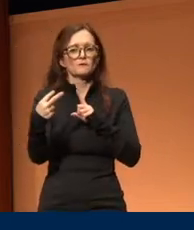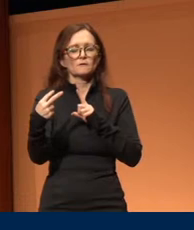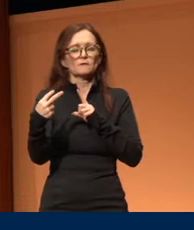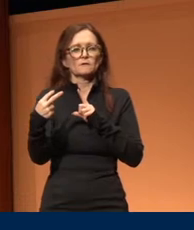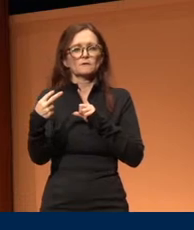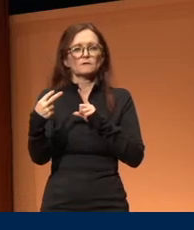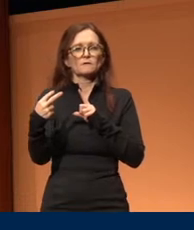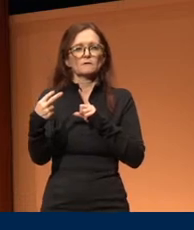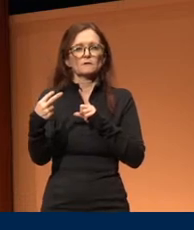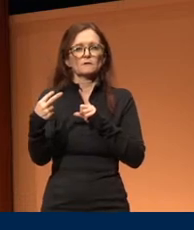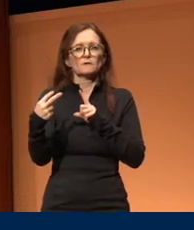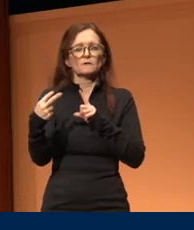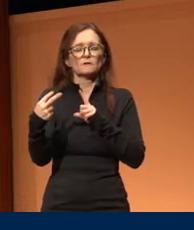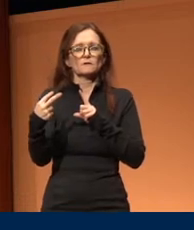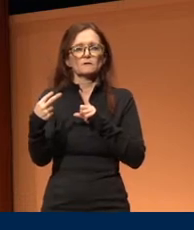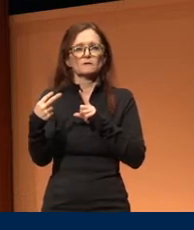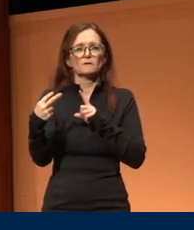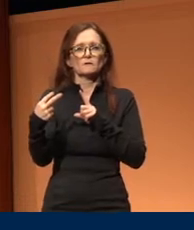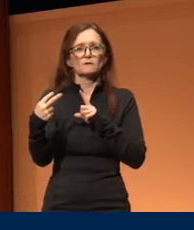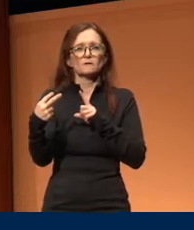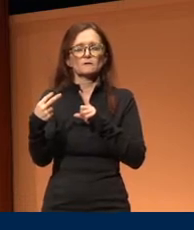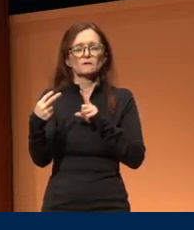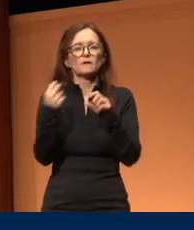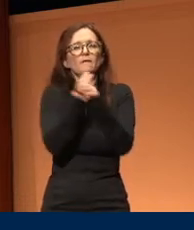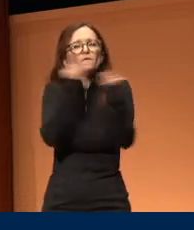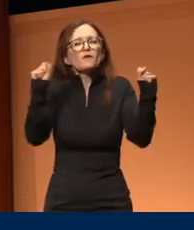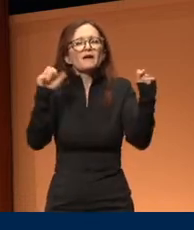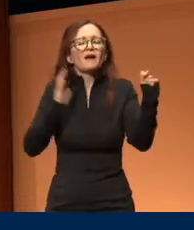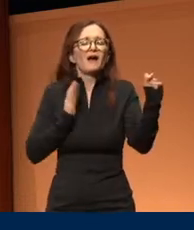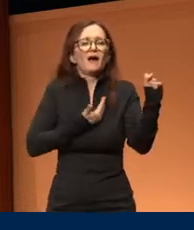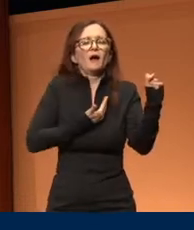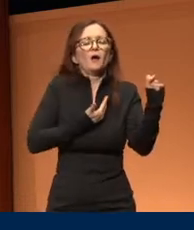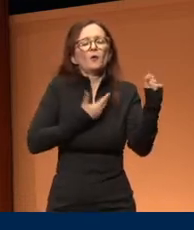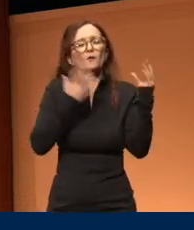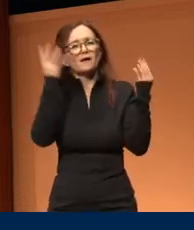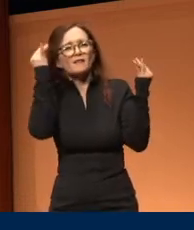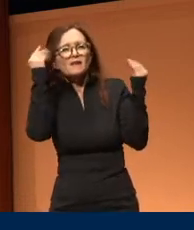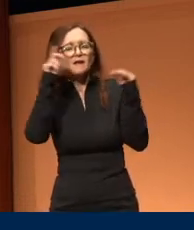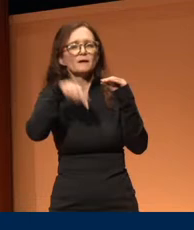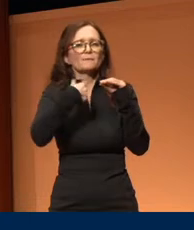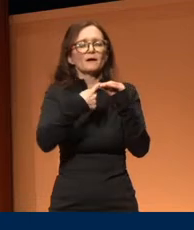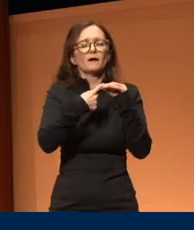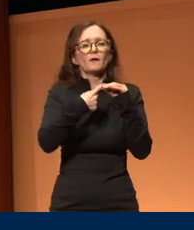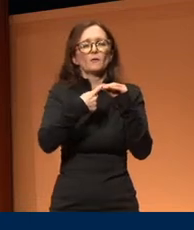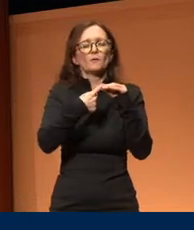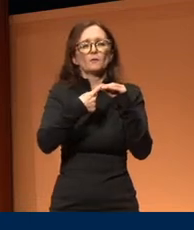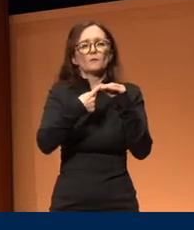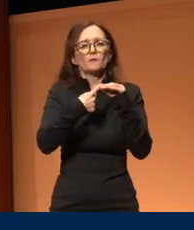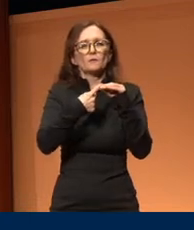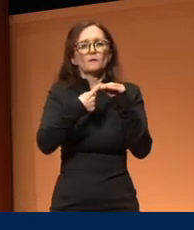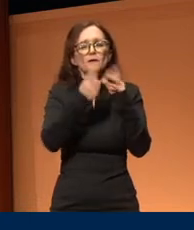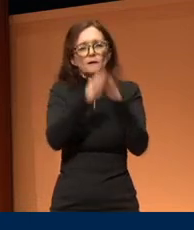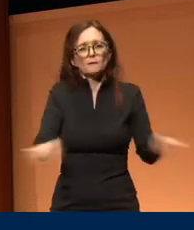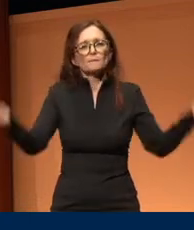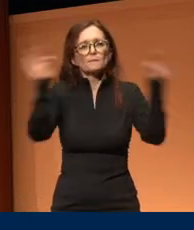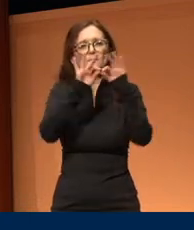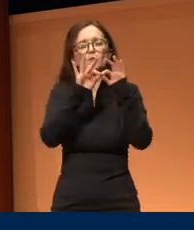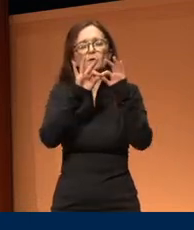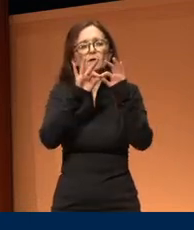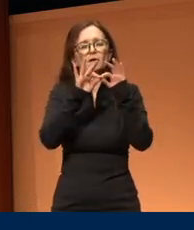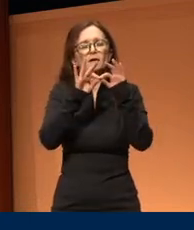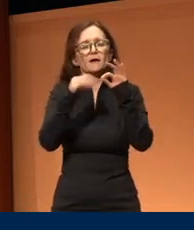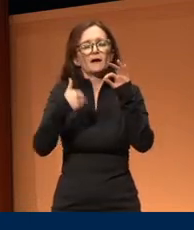shouldn't sort of freeze our thinking about you know, the importance of having